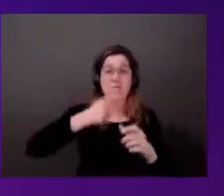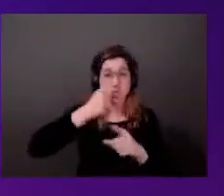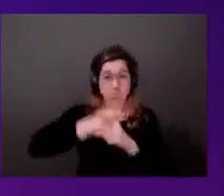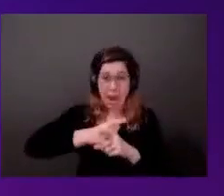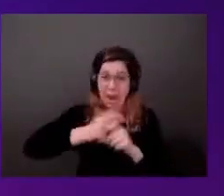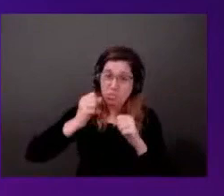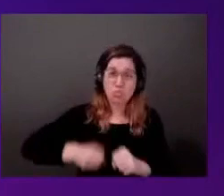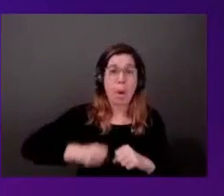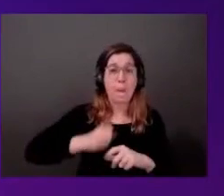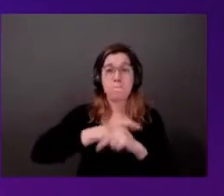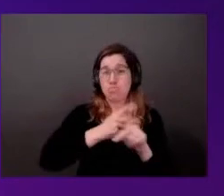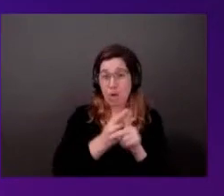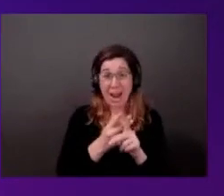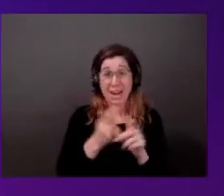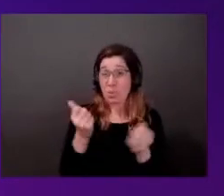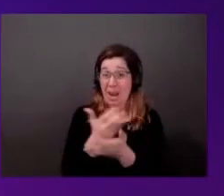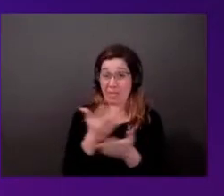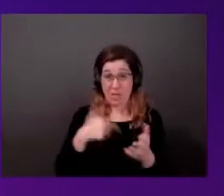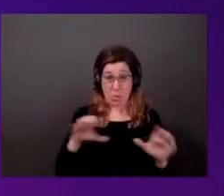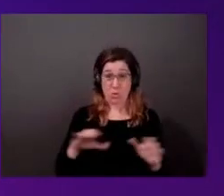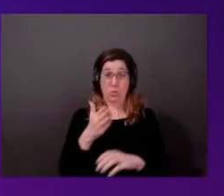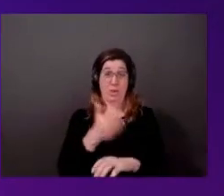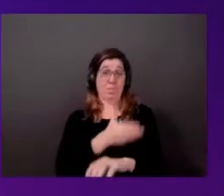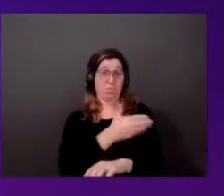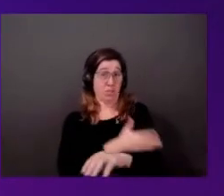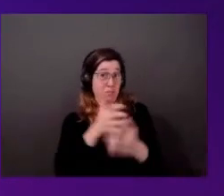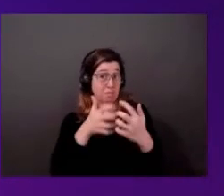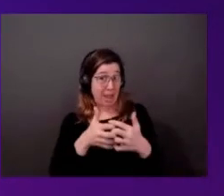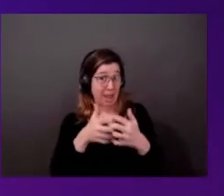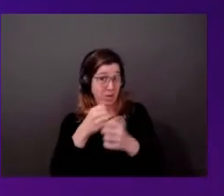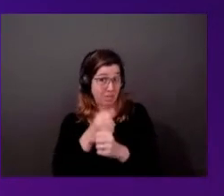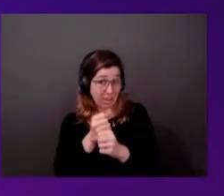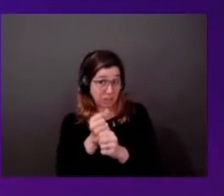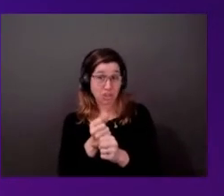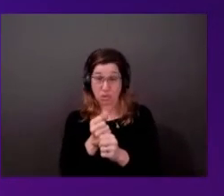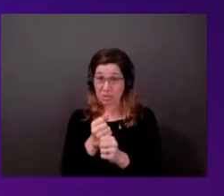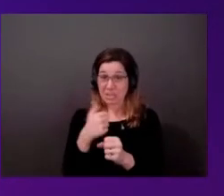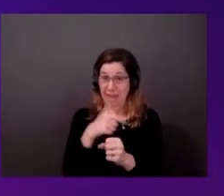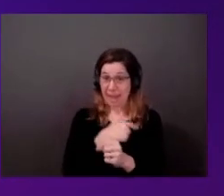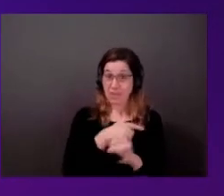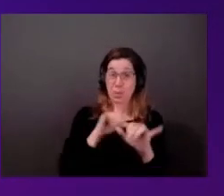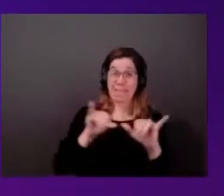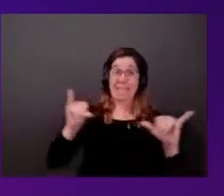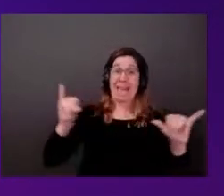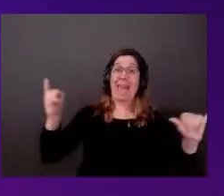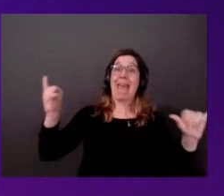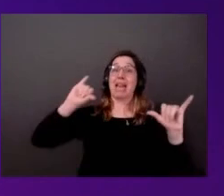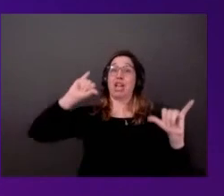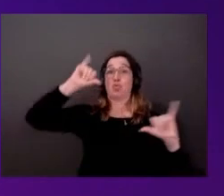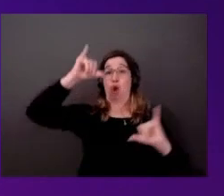to improve our manufacturing, and as we scale this across the globe, only enables that to become more important.